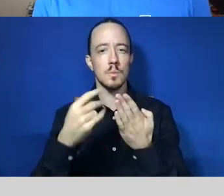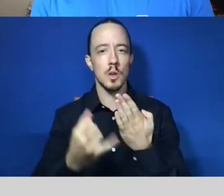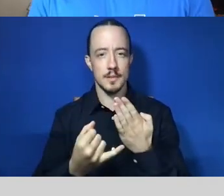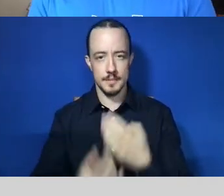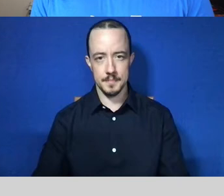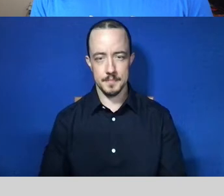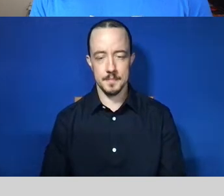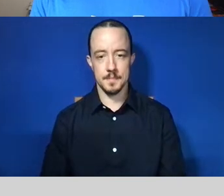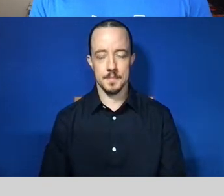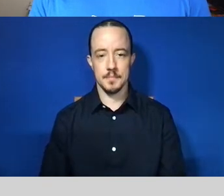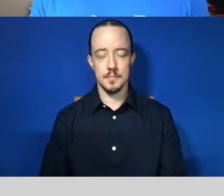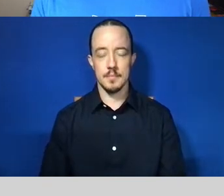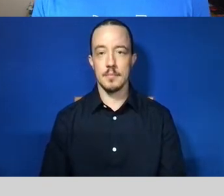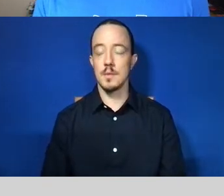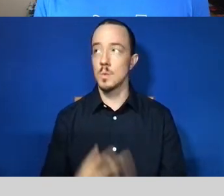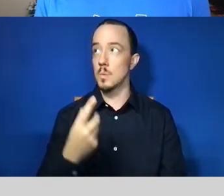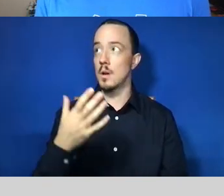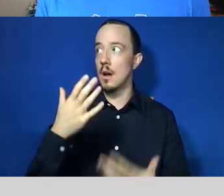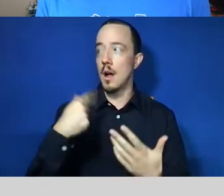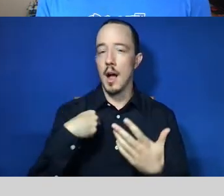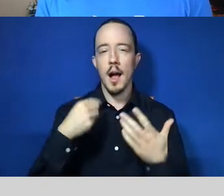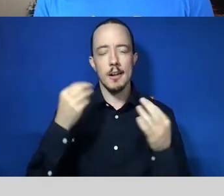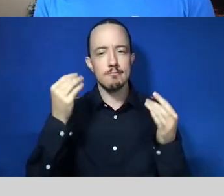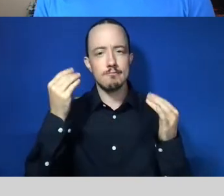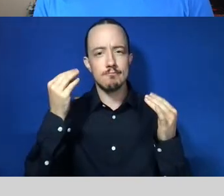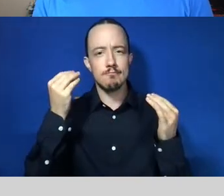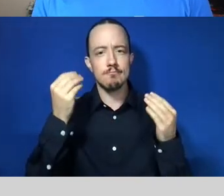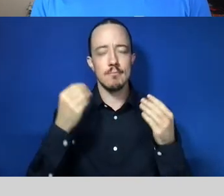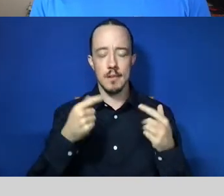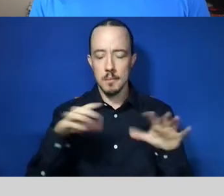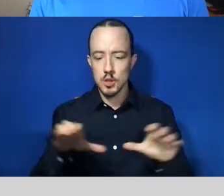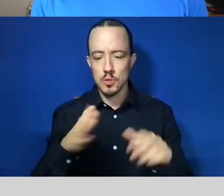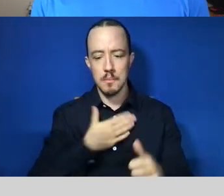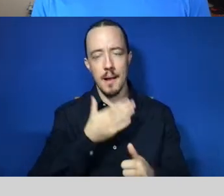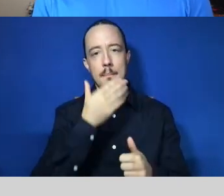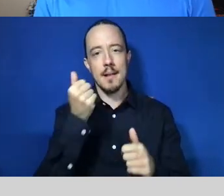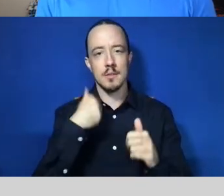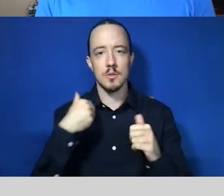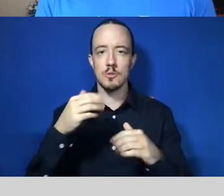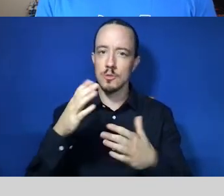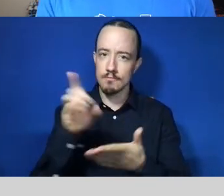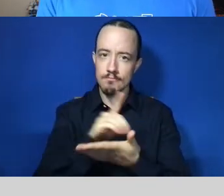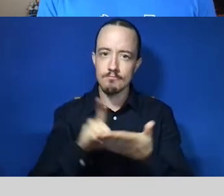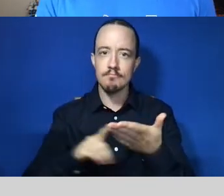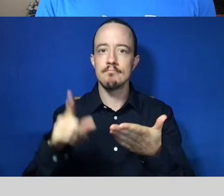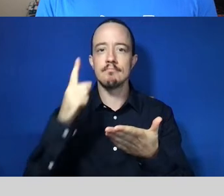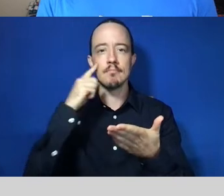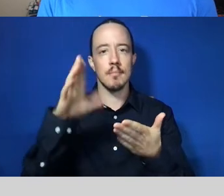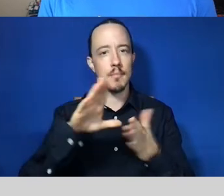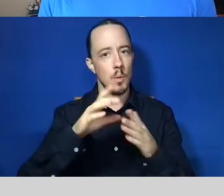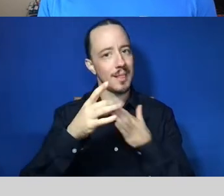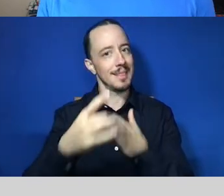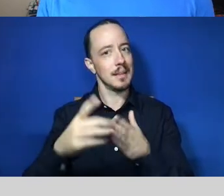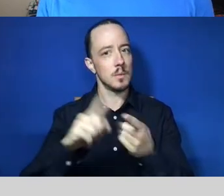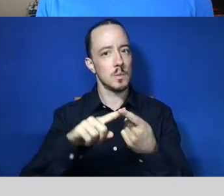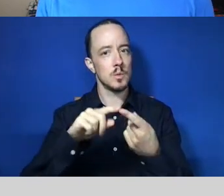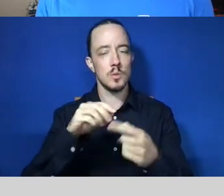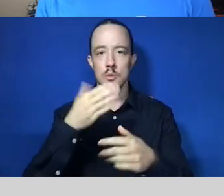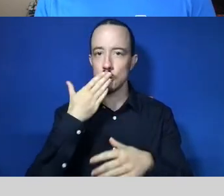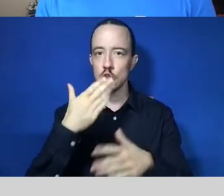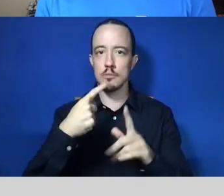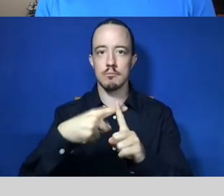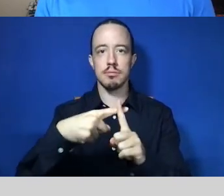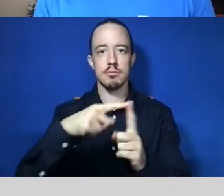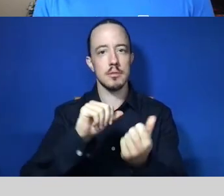projects. So I told myself I was going to do my best to build projects that would bring